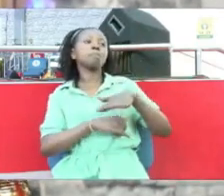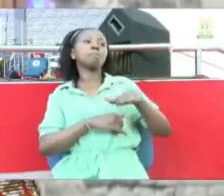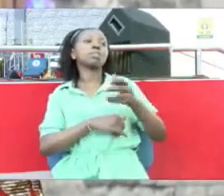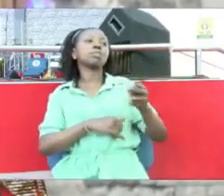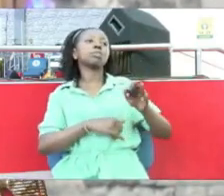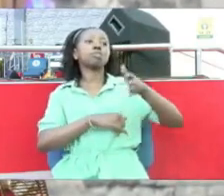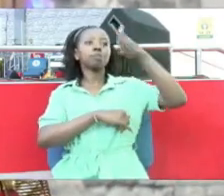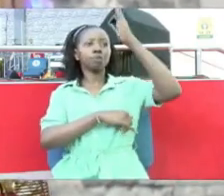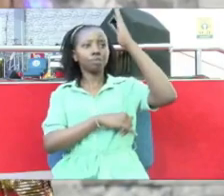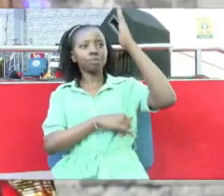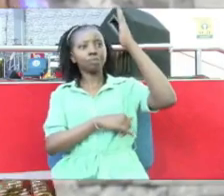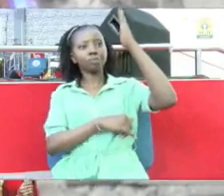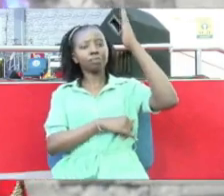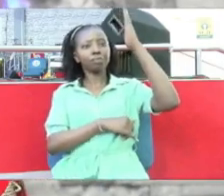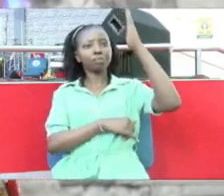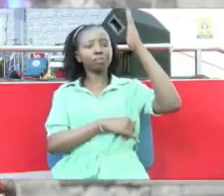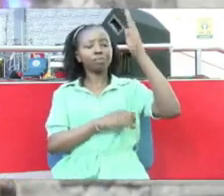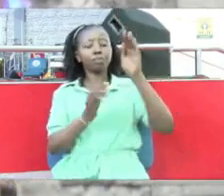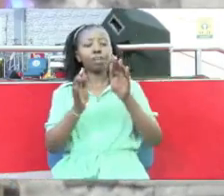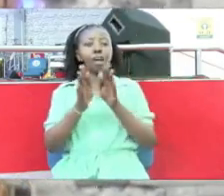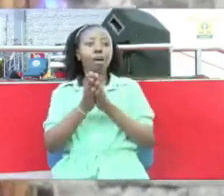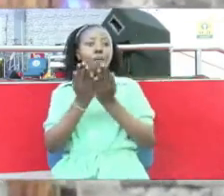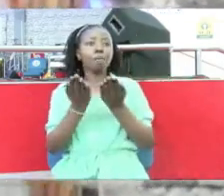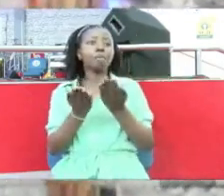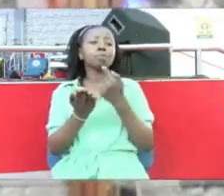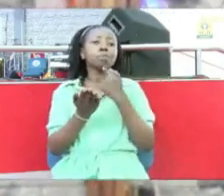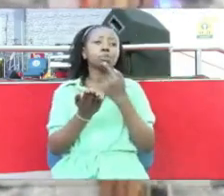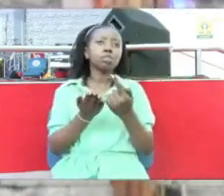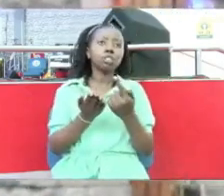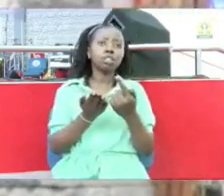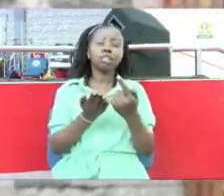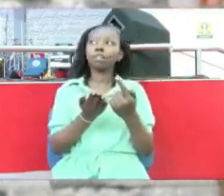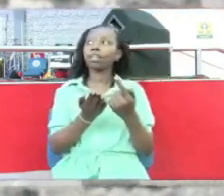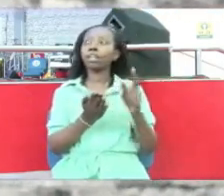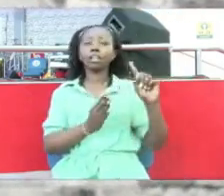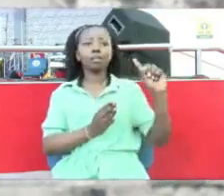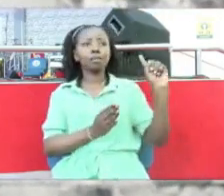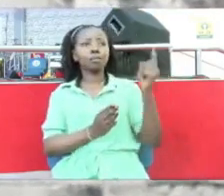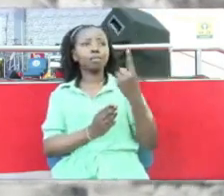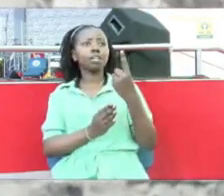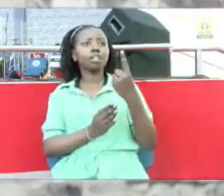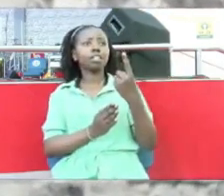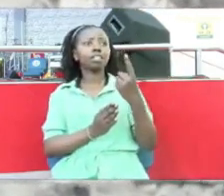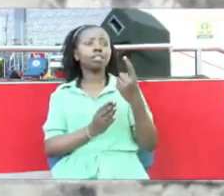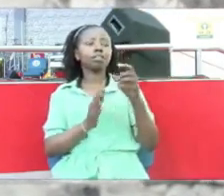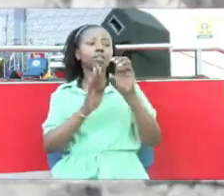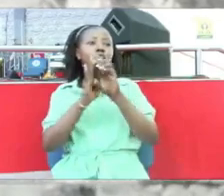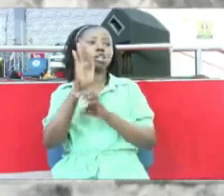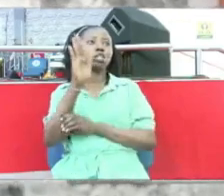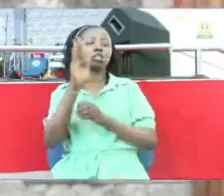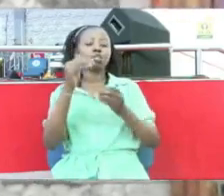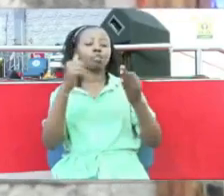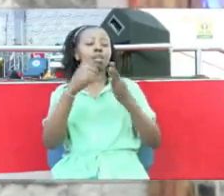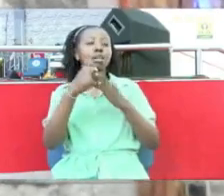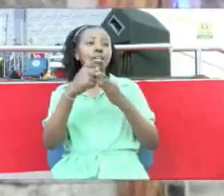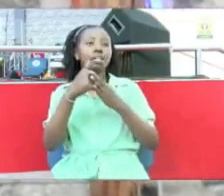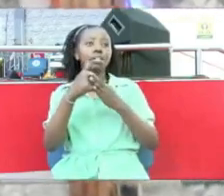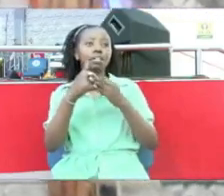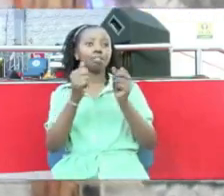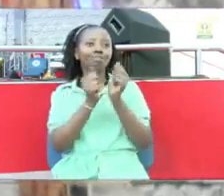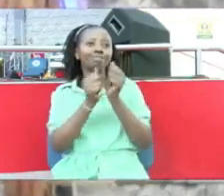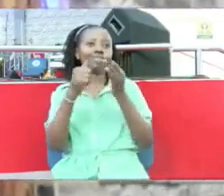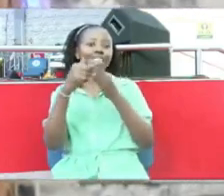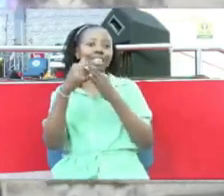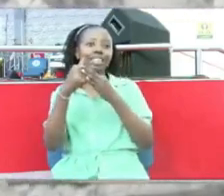The Bible tells me in the book of Genesis chapter 18, katika kitabu cha mwanzo,